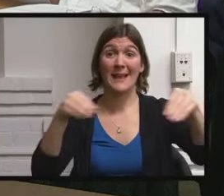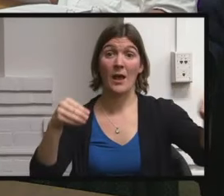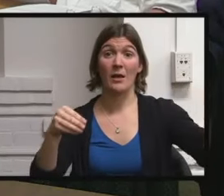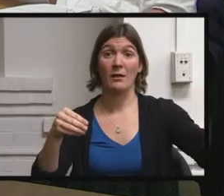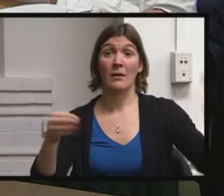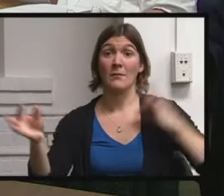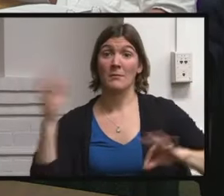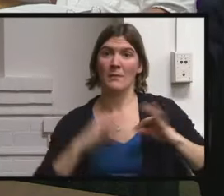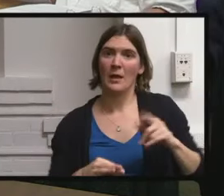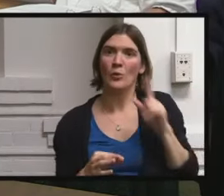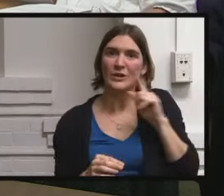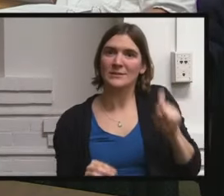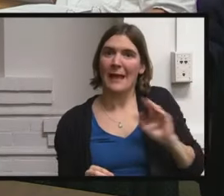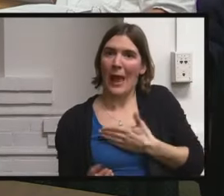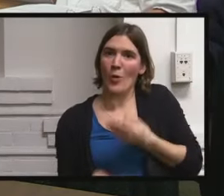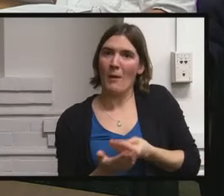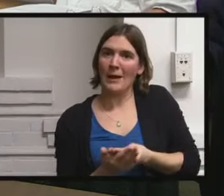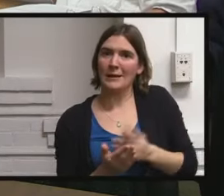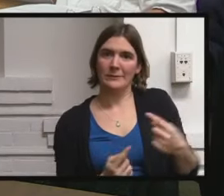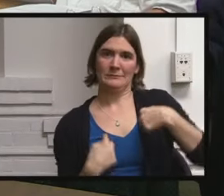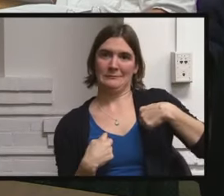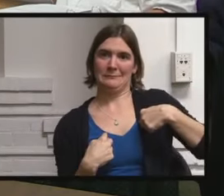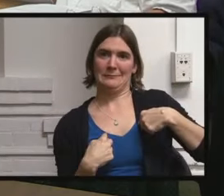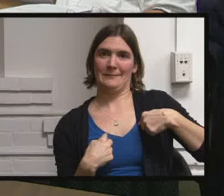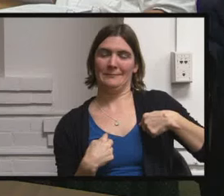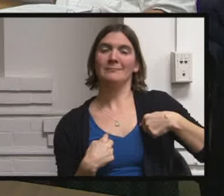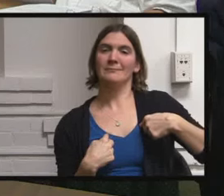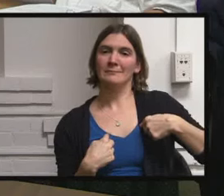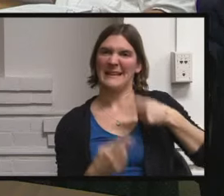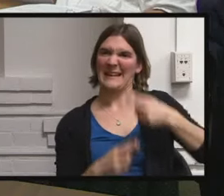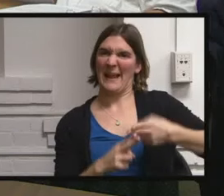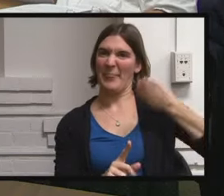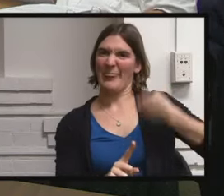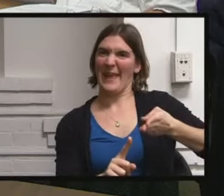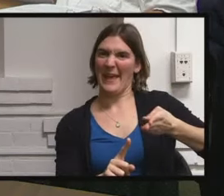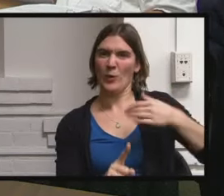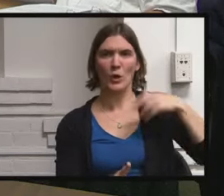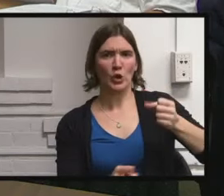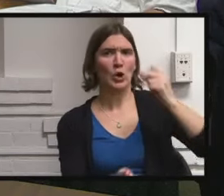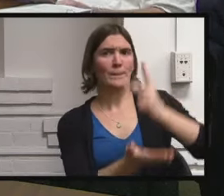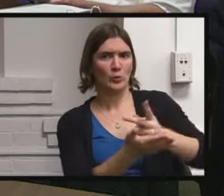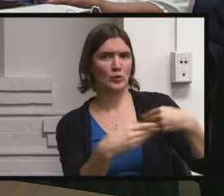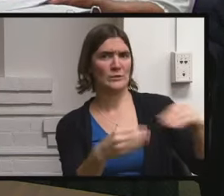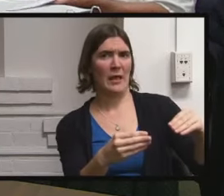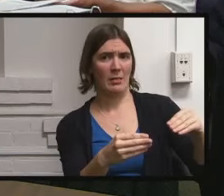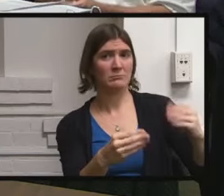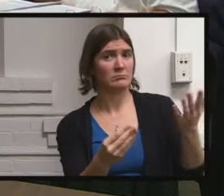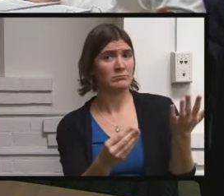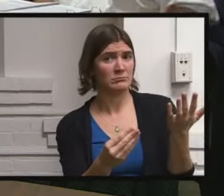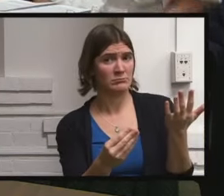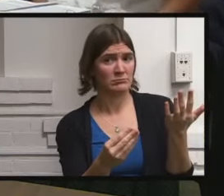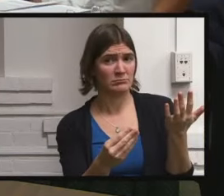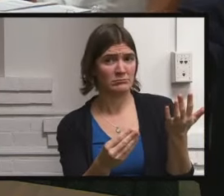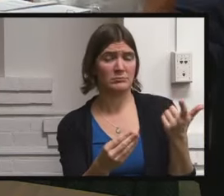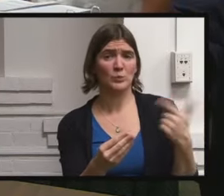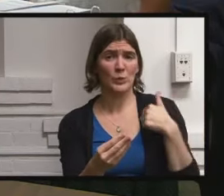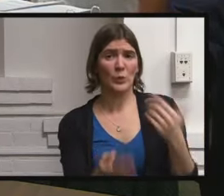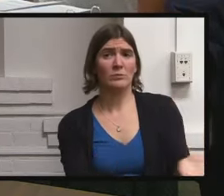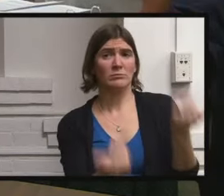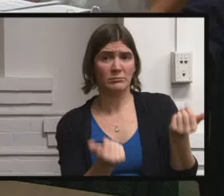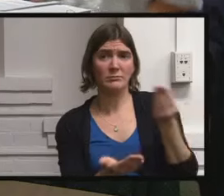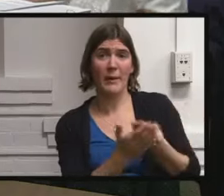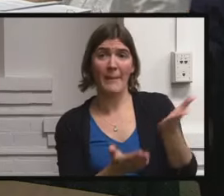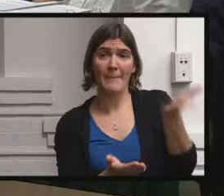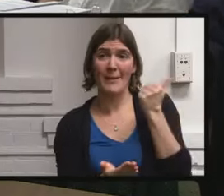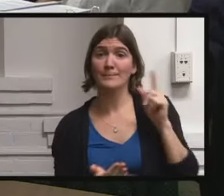had done the application and gotten the grant money, would have the authority to approve the sale, and we would be getting money